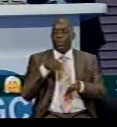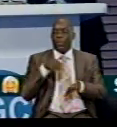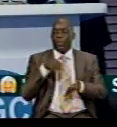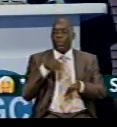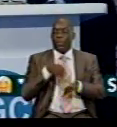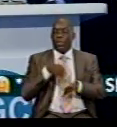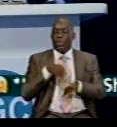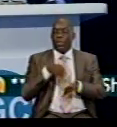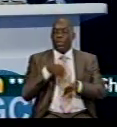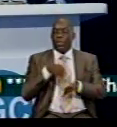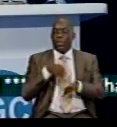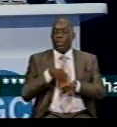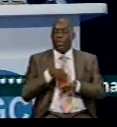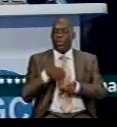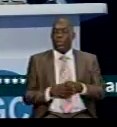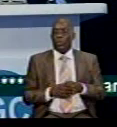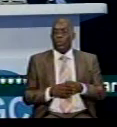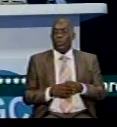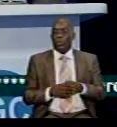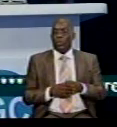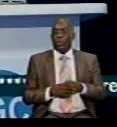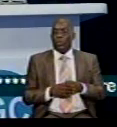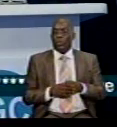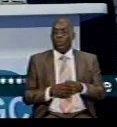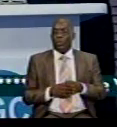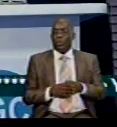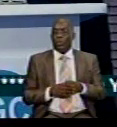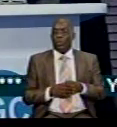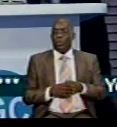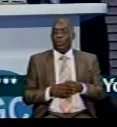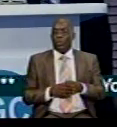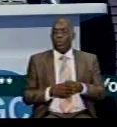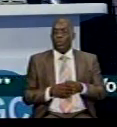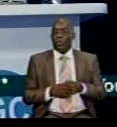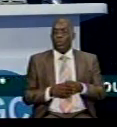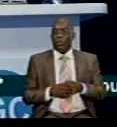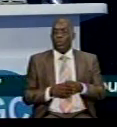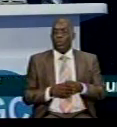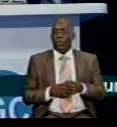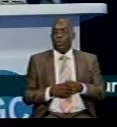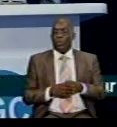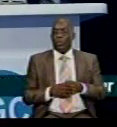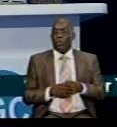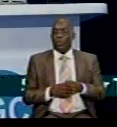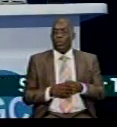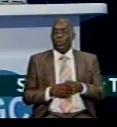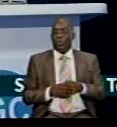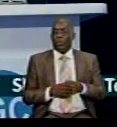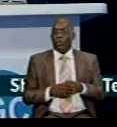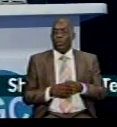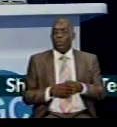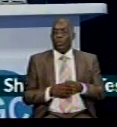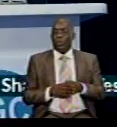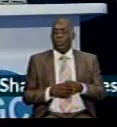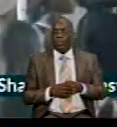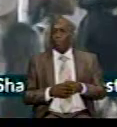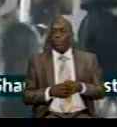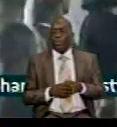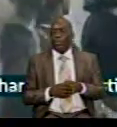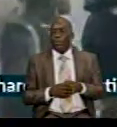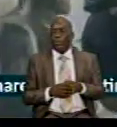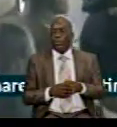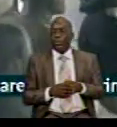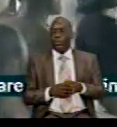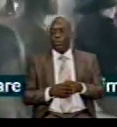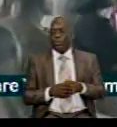right hand side has taken over. Le côté droit a pris le relais. Put your hands together for Master Jesus. Applaudissez pour le Seigneur